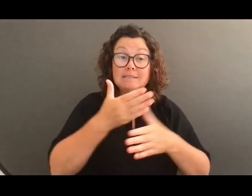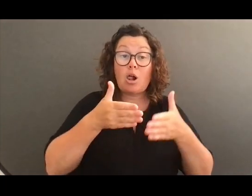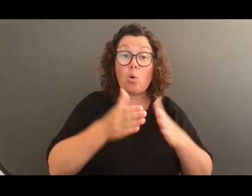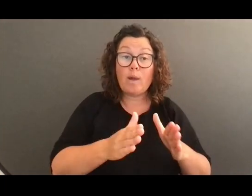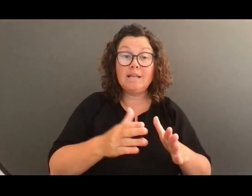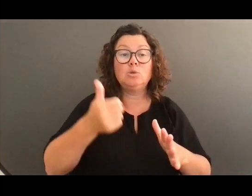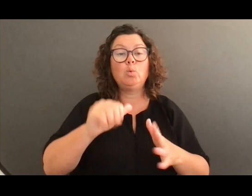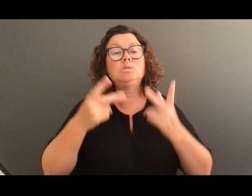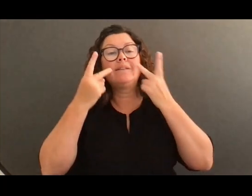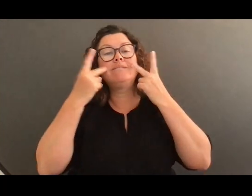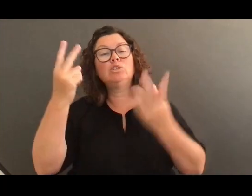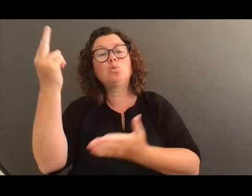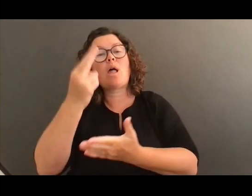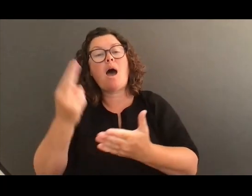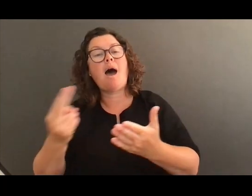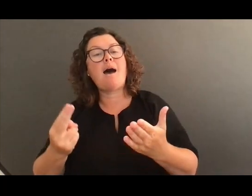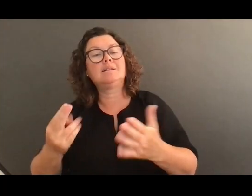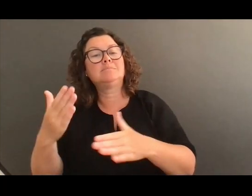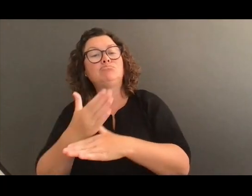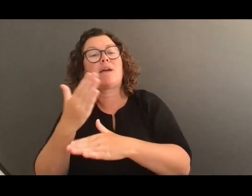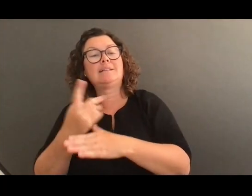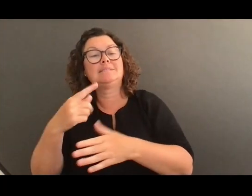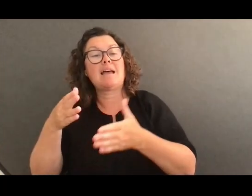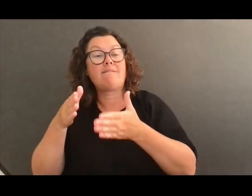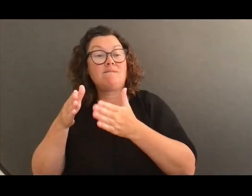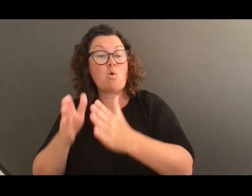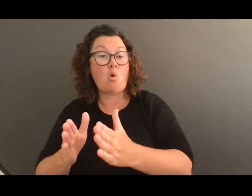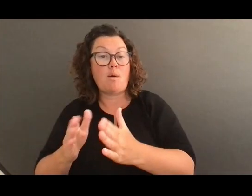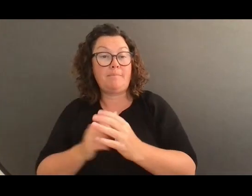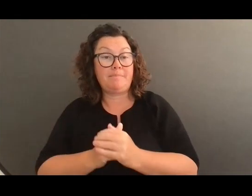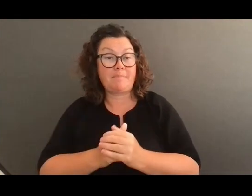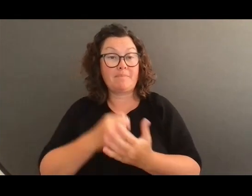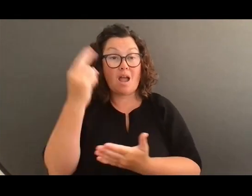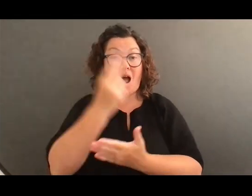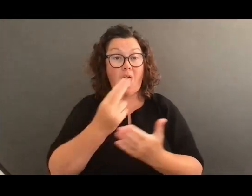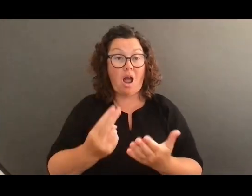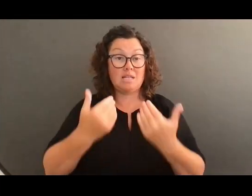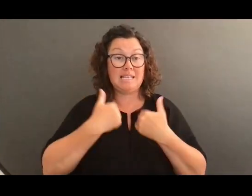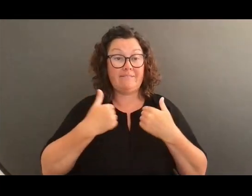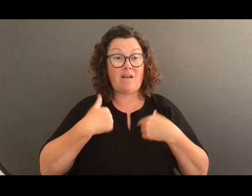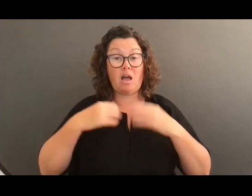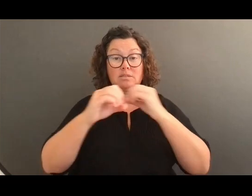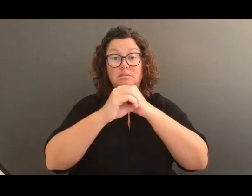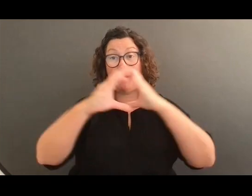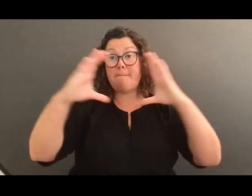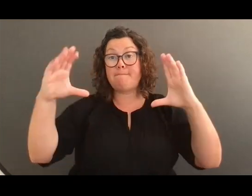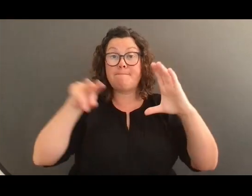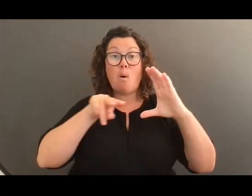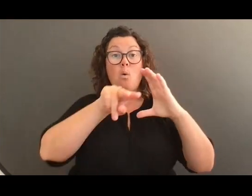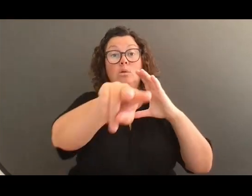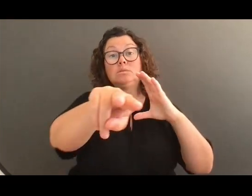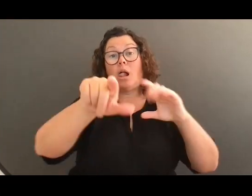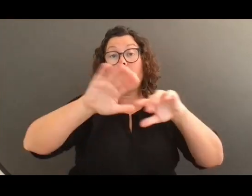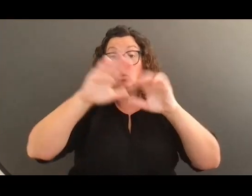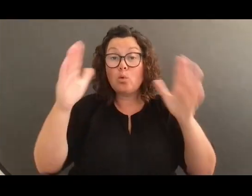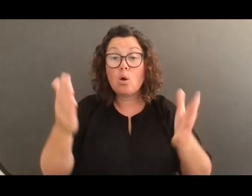forms. Now, this strand is about the way the arts are a portal to the world, to ideas, to others who are different